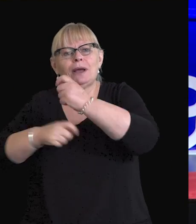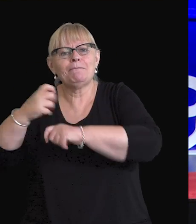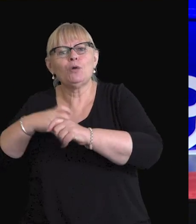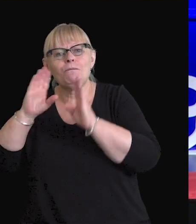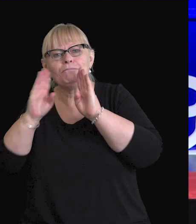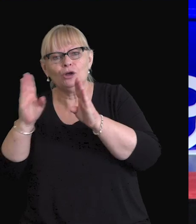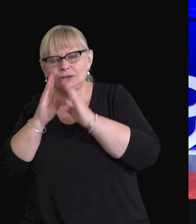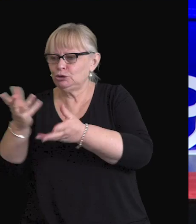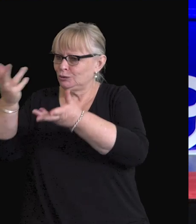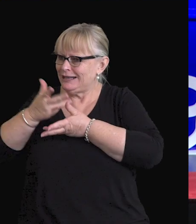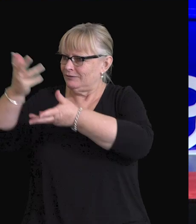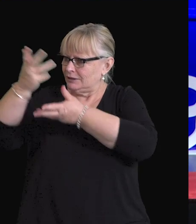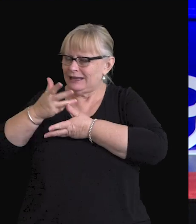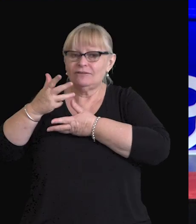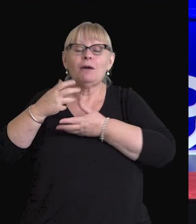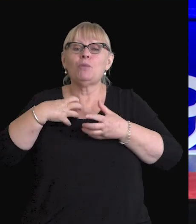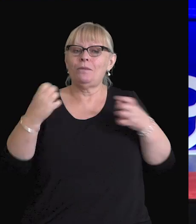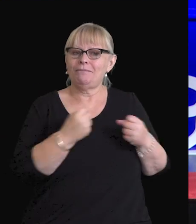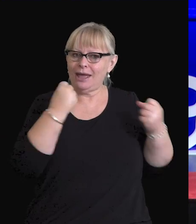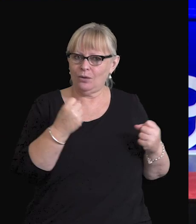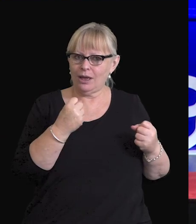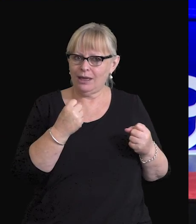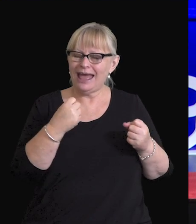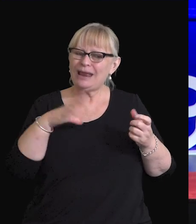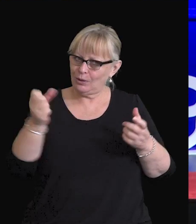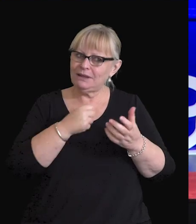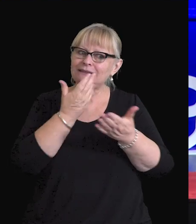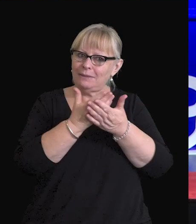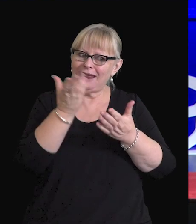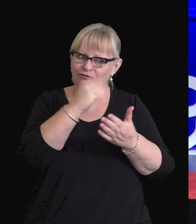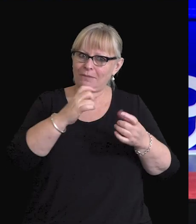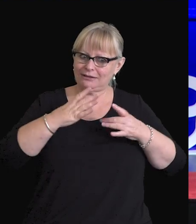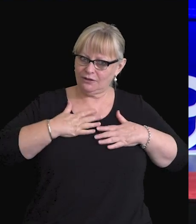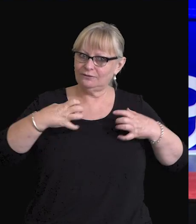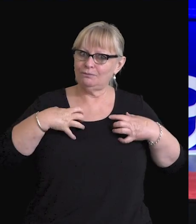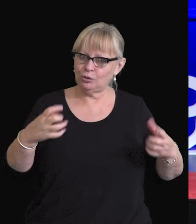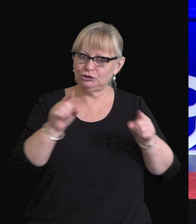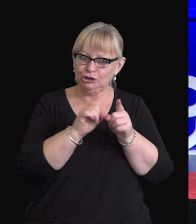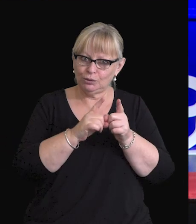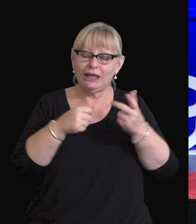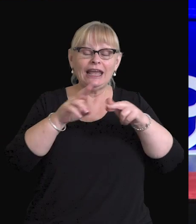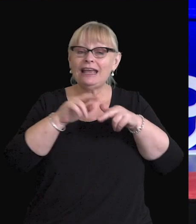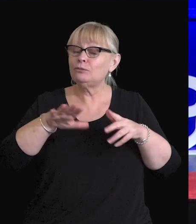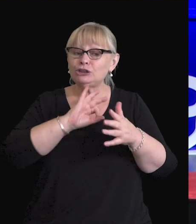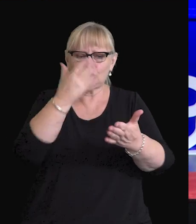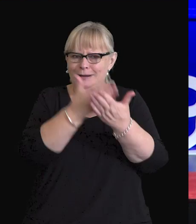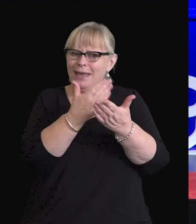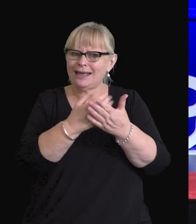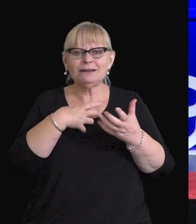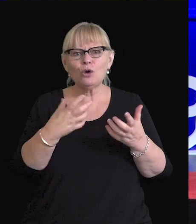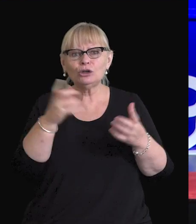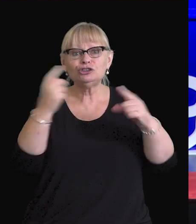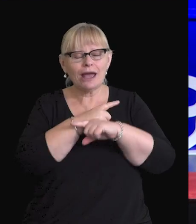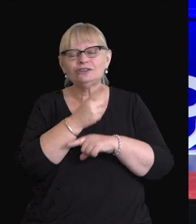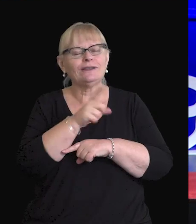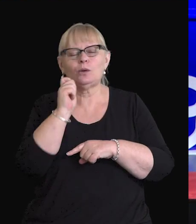gives us more, it gives more power to the people. And we must demand more of ourselves. For if we don't demand more change, none will